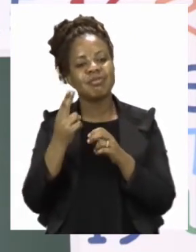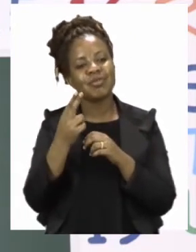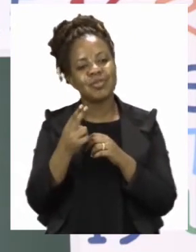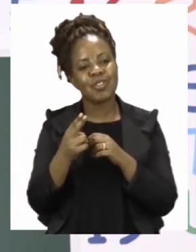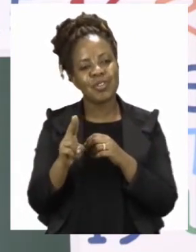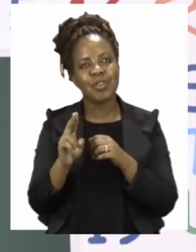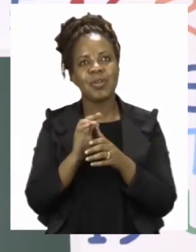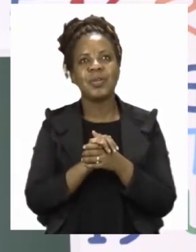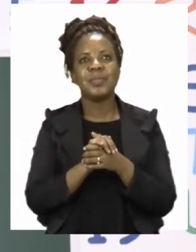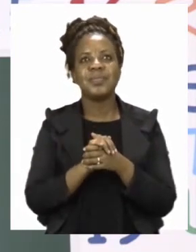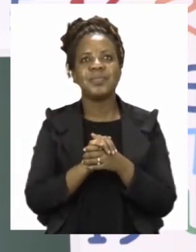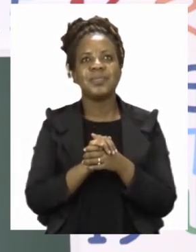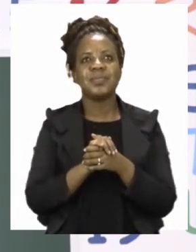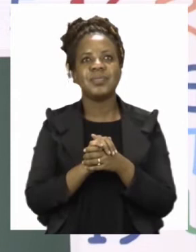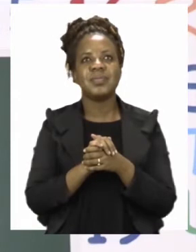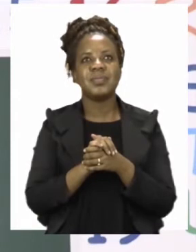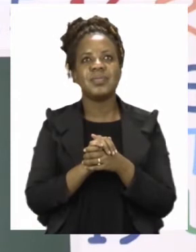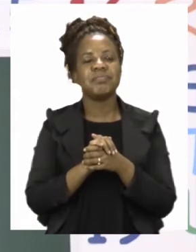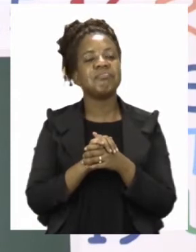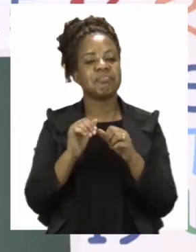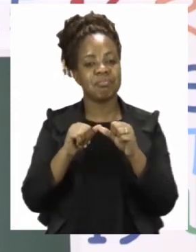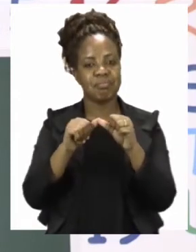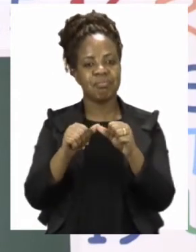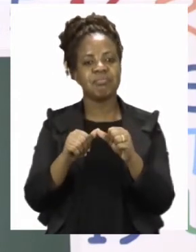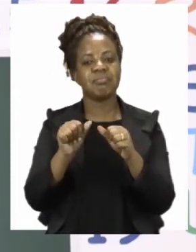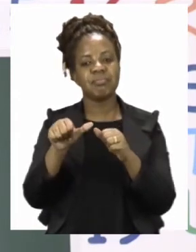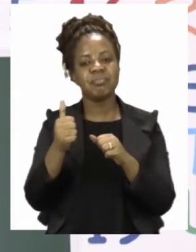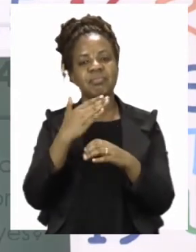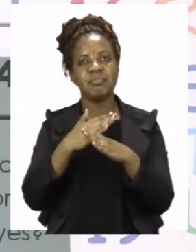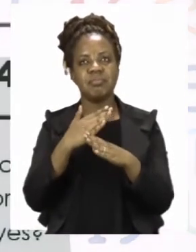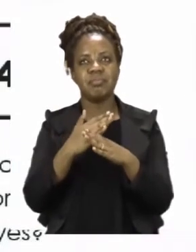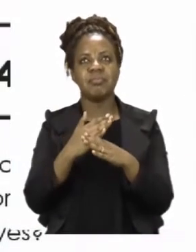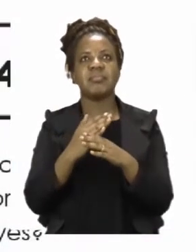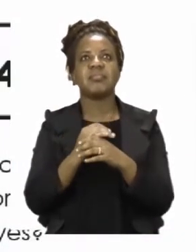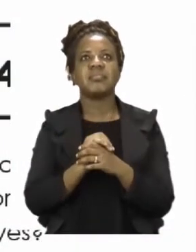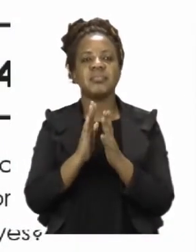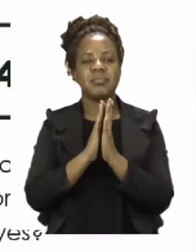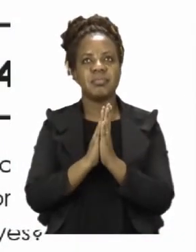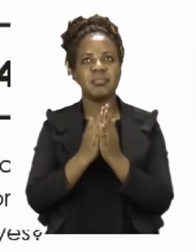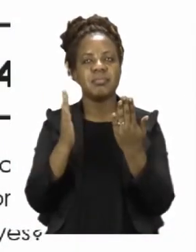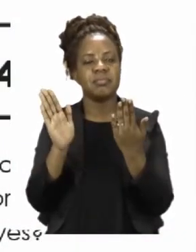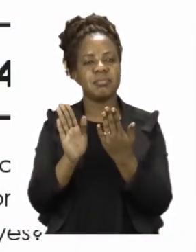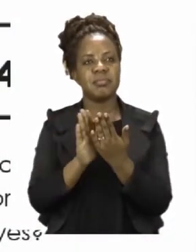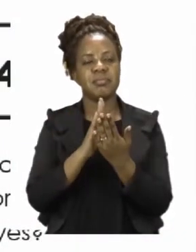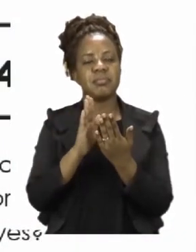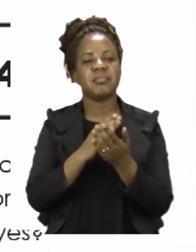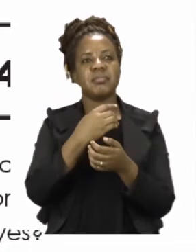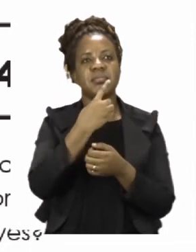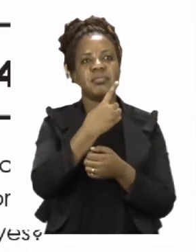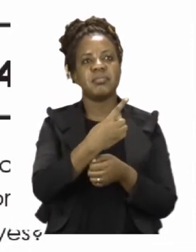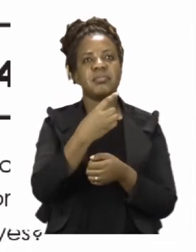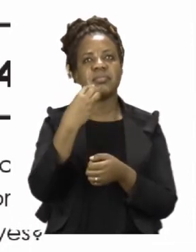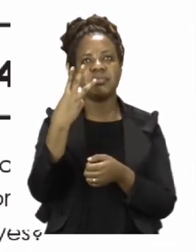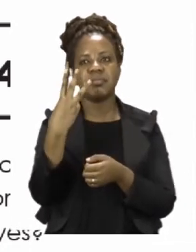left. 1, 2. So our answer is 2.